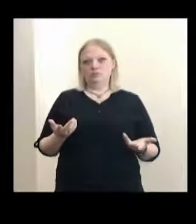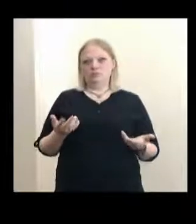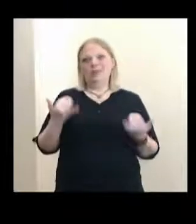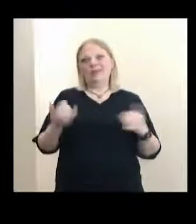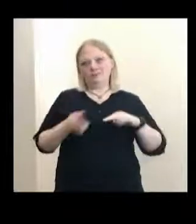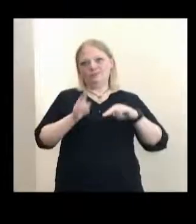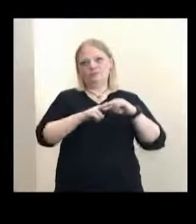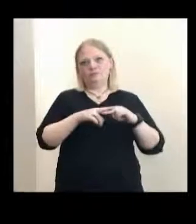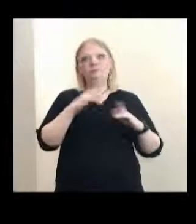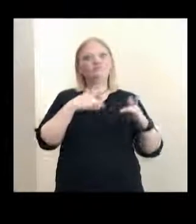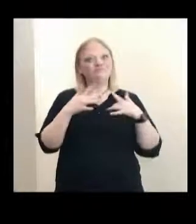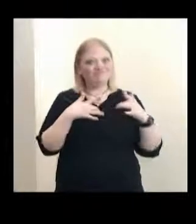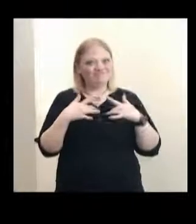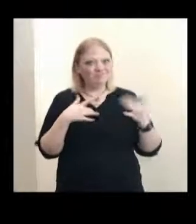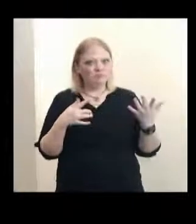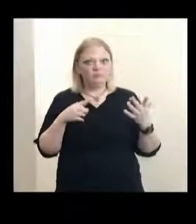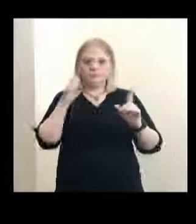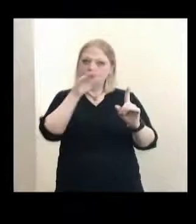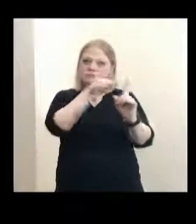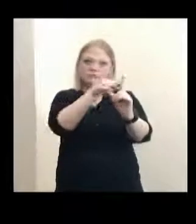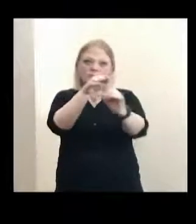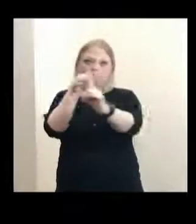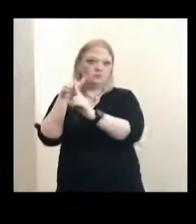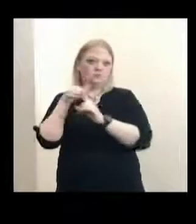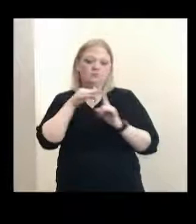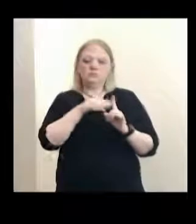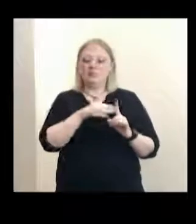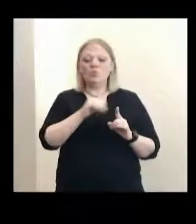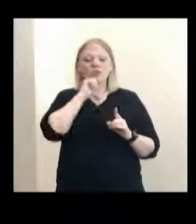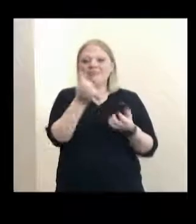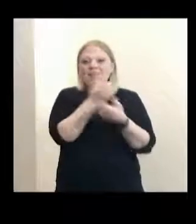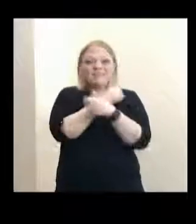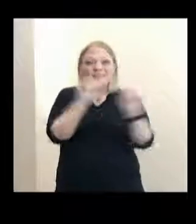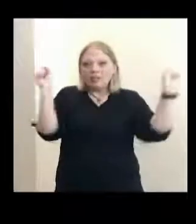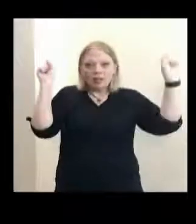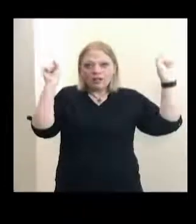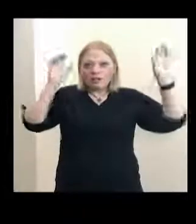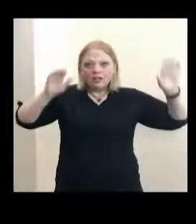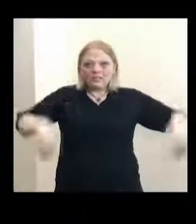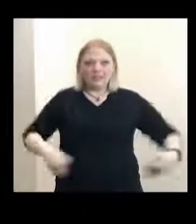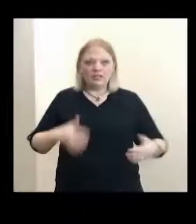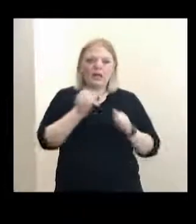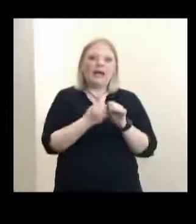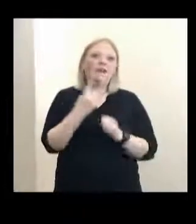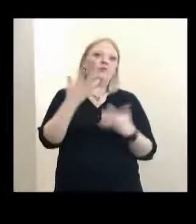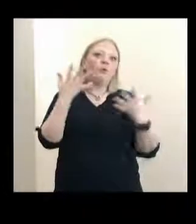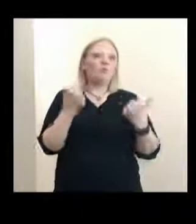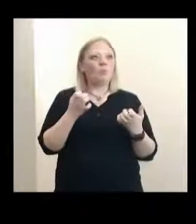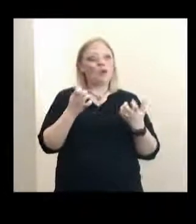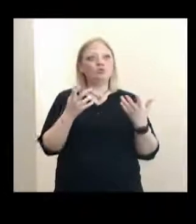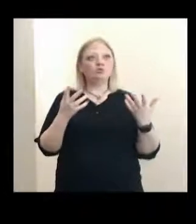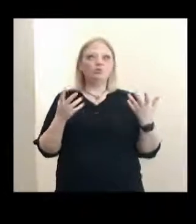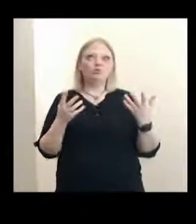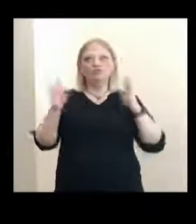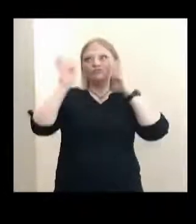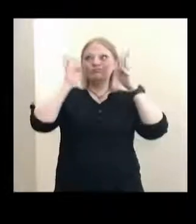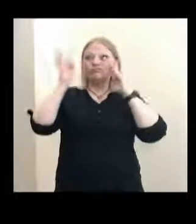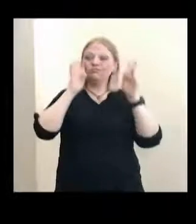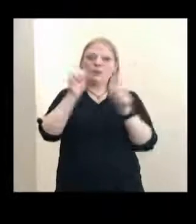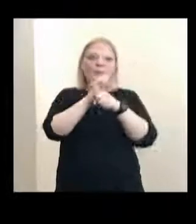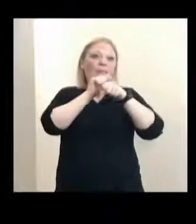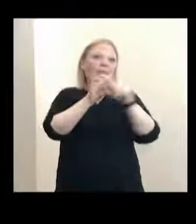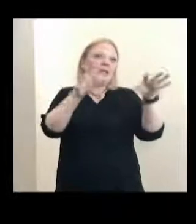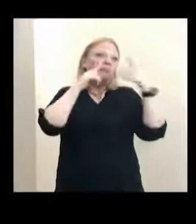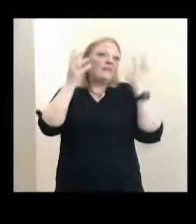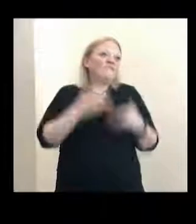concerning and is something that we just got to remind everybody, we are not out of the woods yet. I know everybody wants to act like the pandemic is over, but